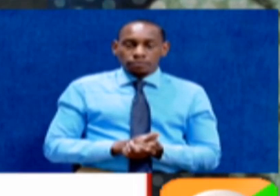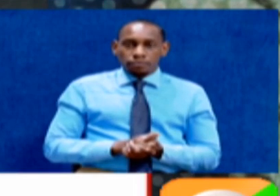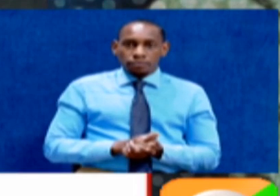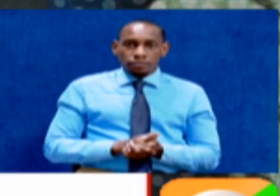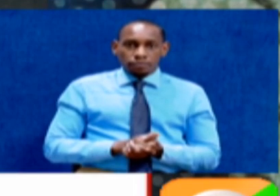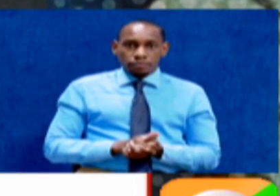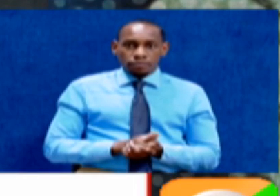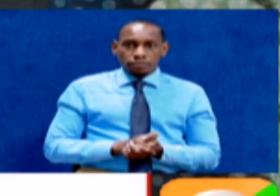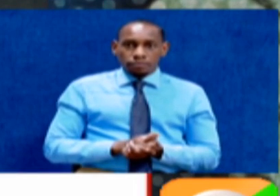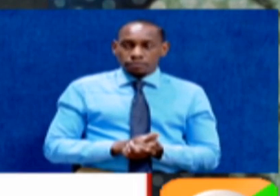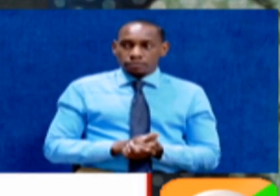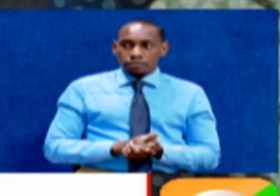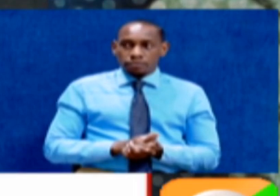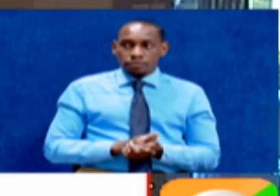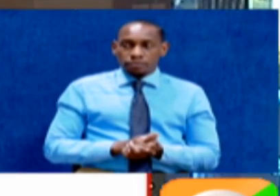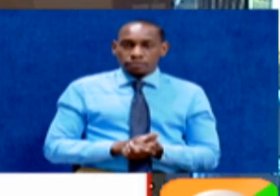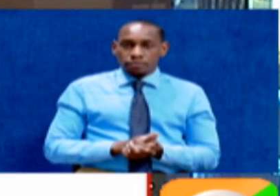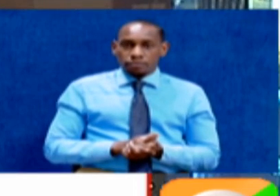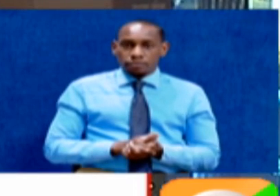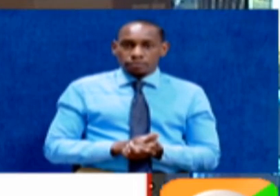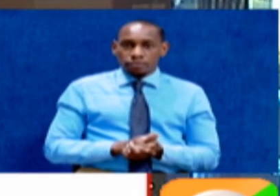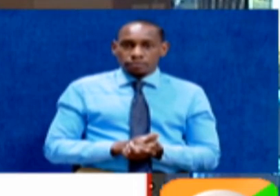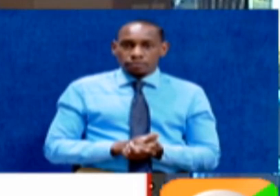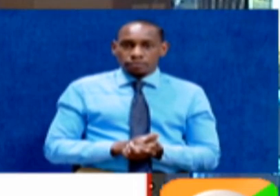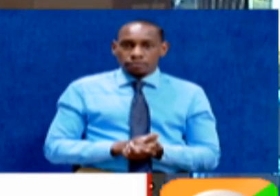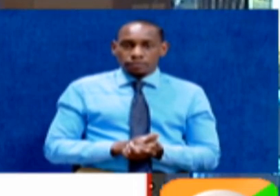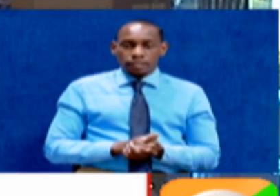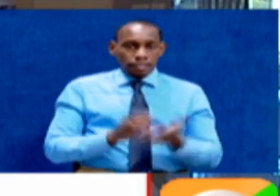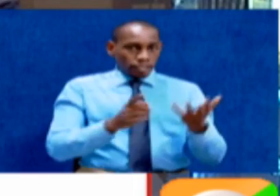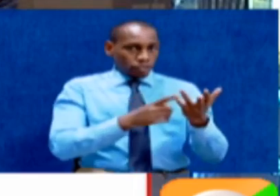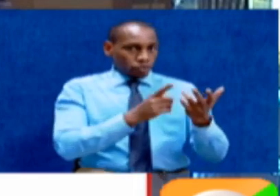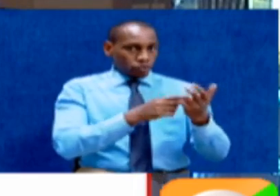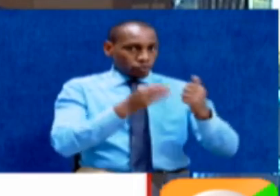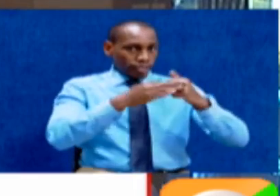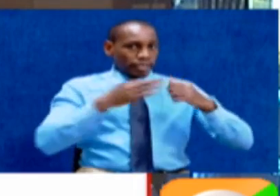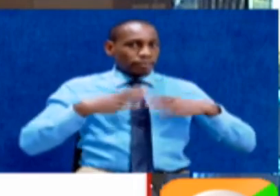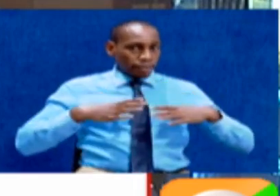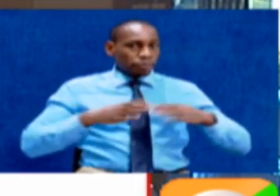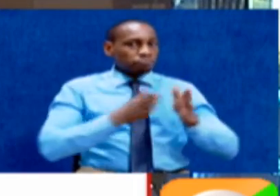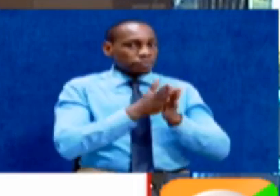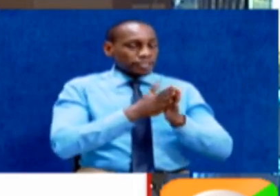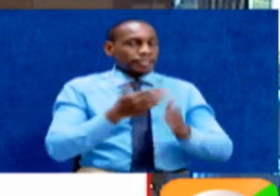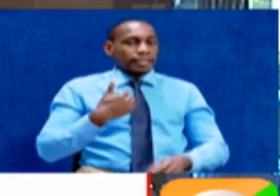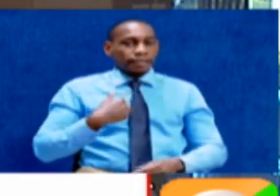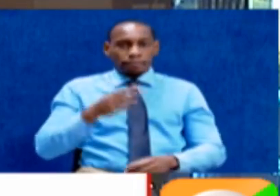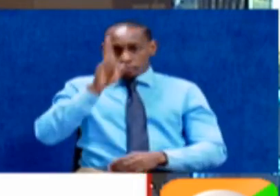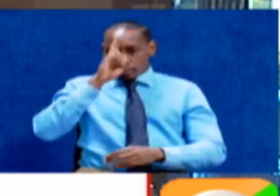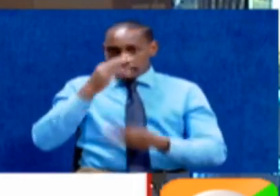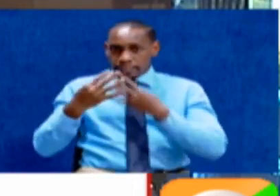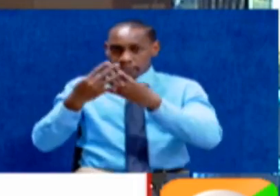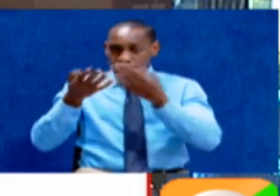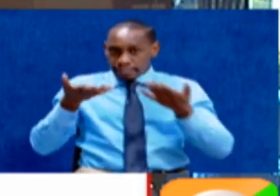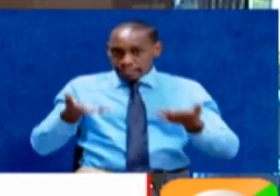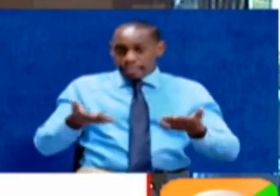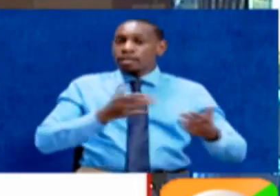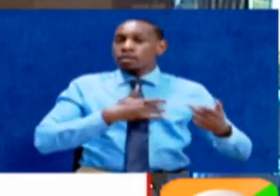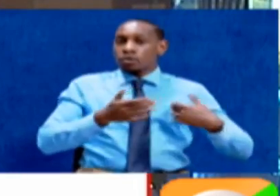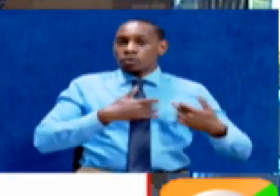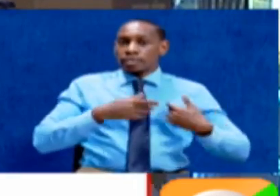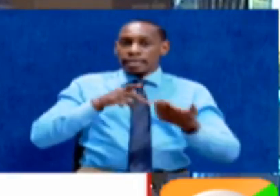Rubadiri, Citizen TV. So in total, eight persons of interest are in police custody right now